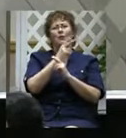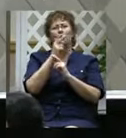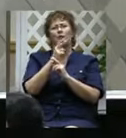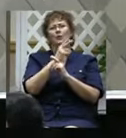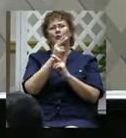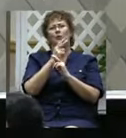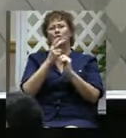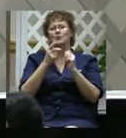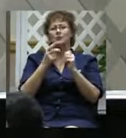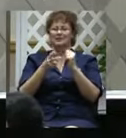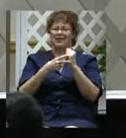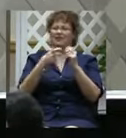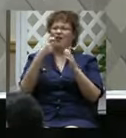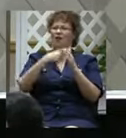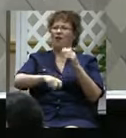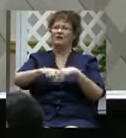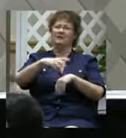time.